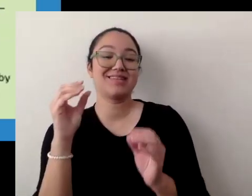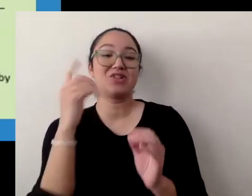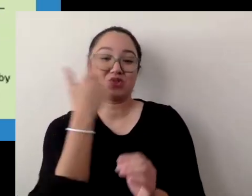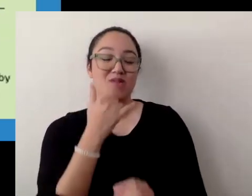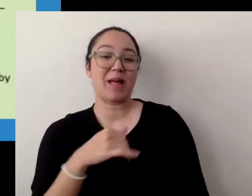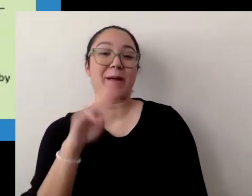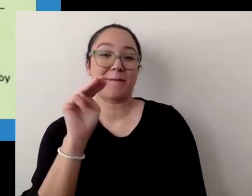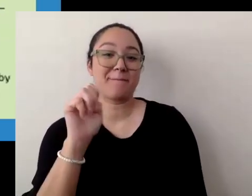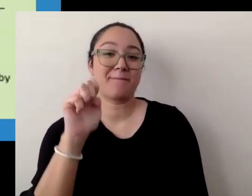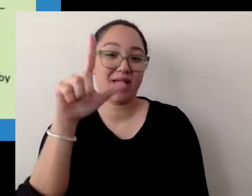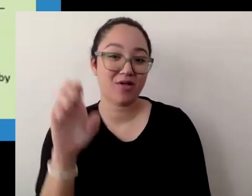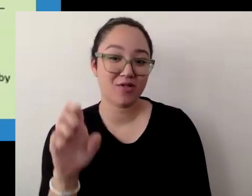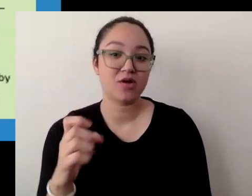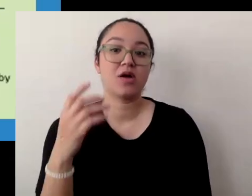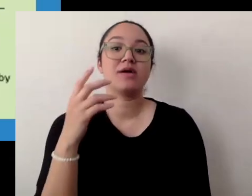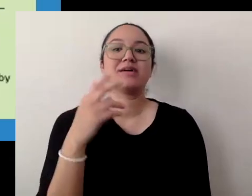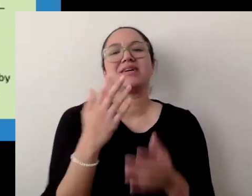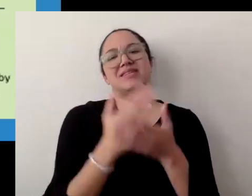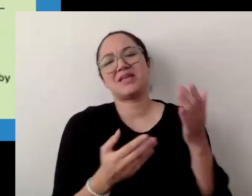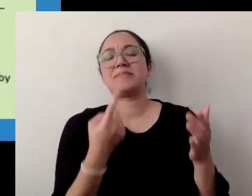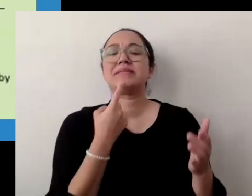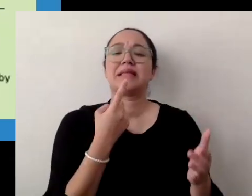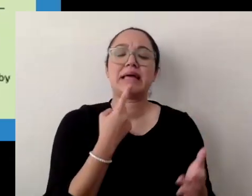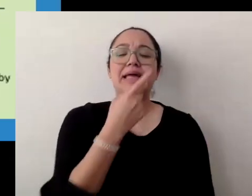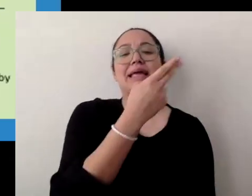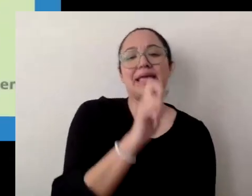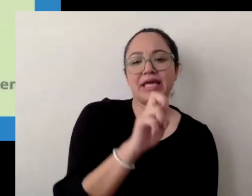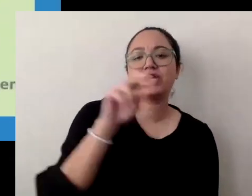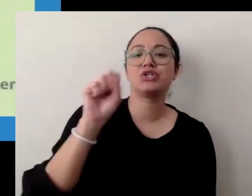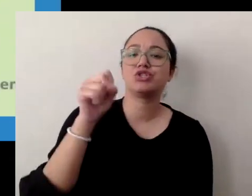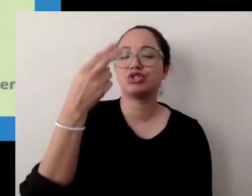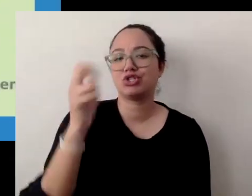Some just interpret it as he, she, but we'll see this on the next slide.